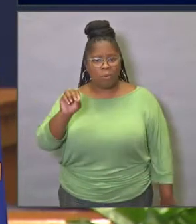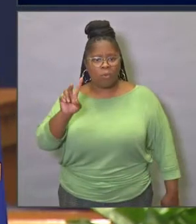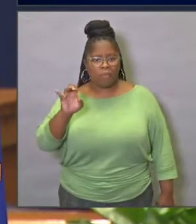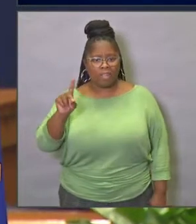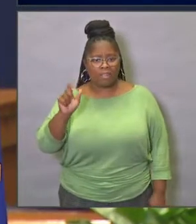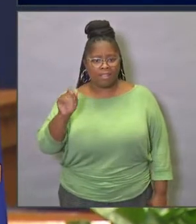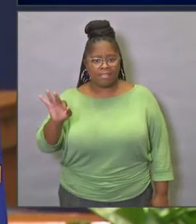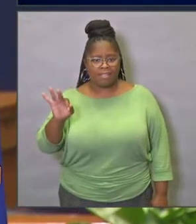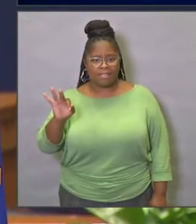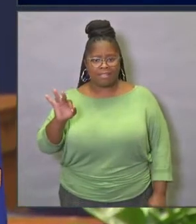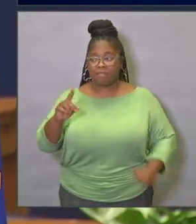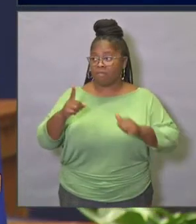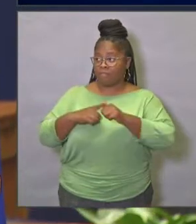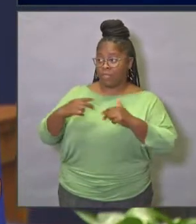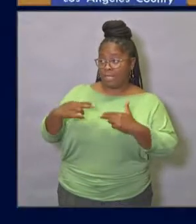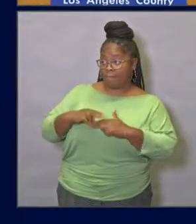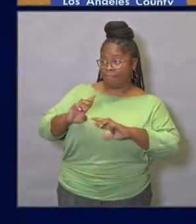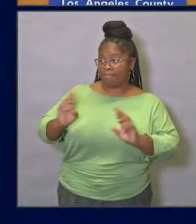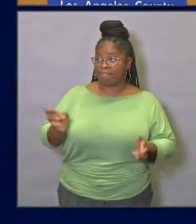I'm going to show this first slide.